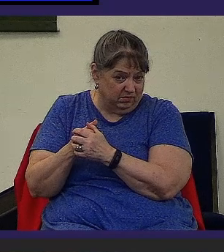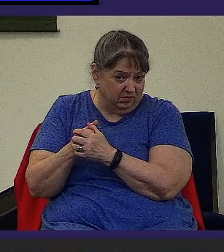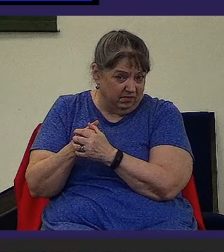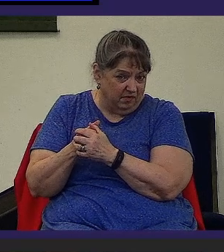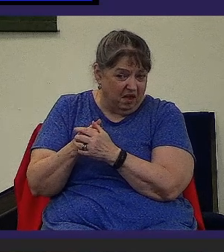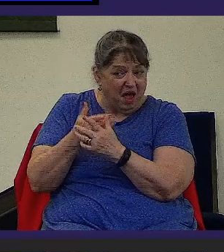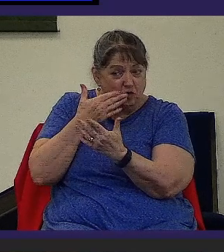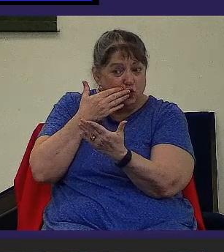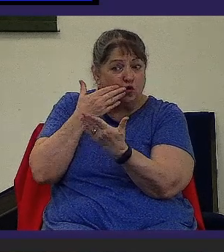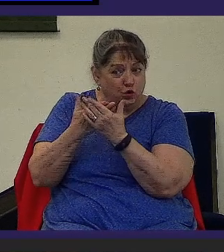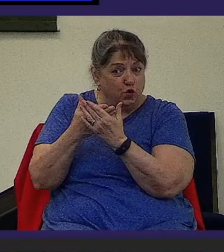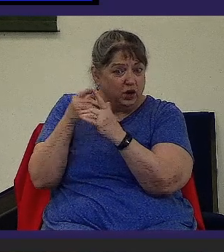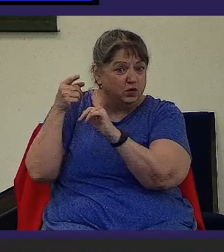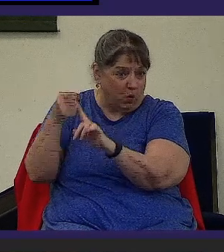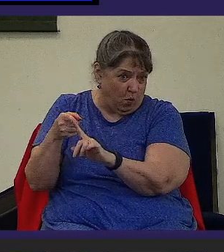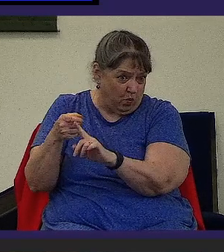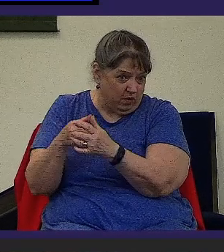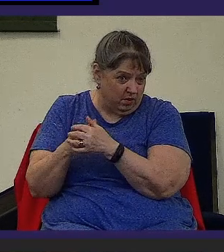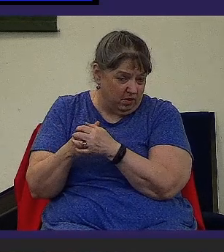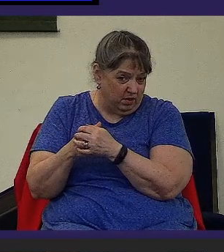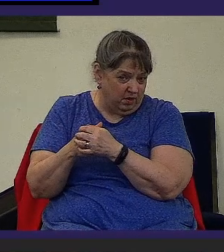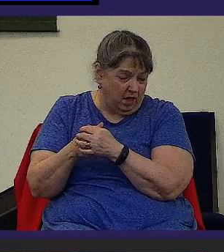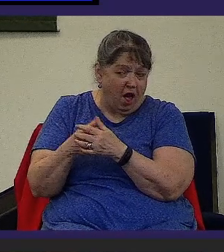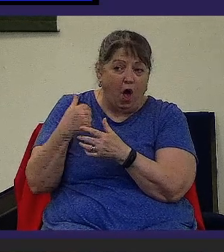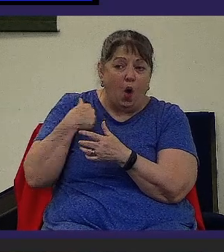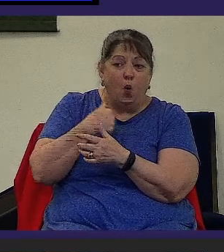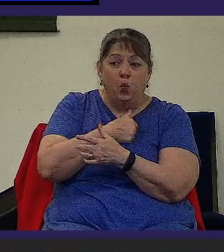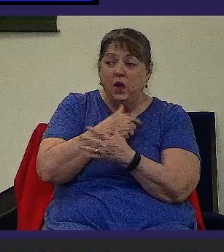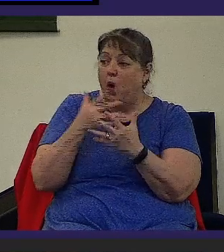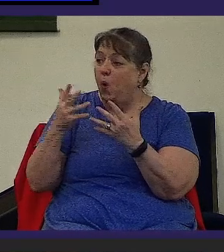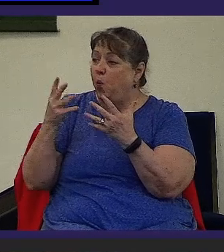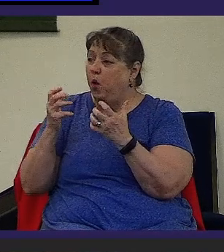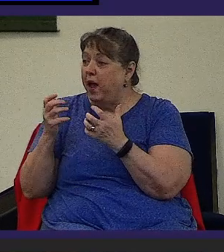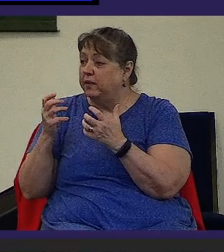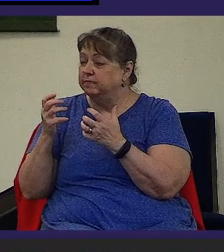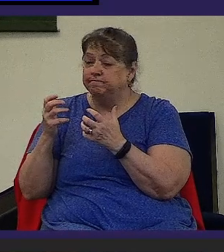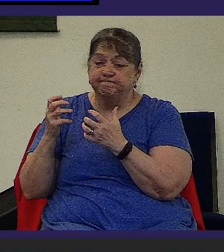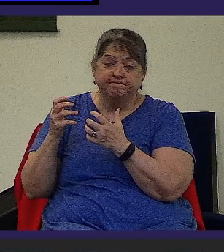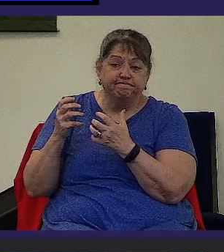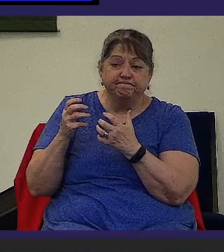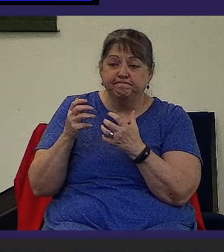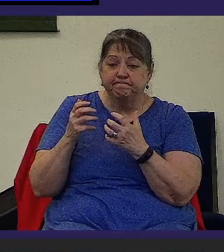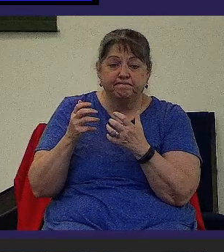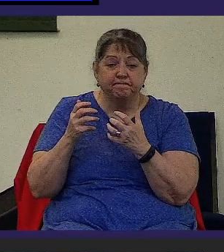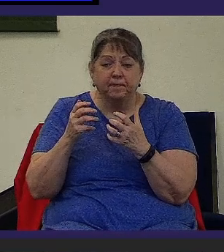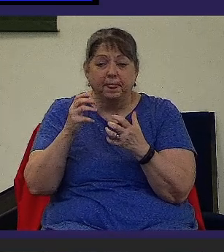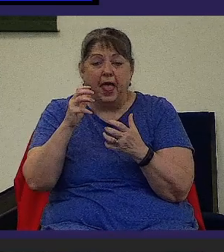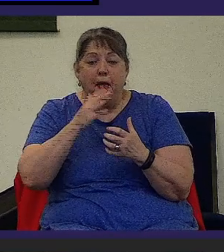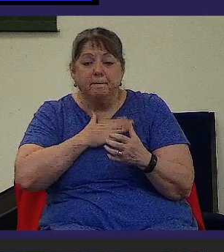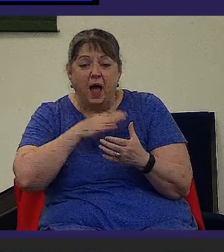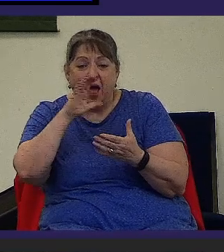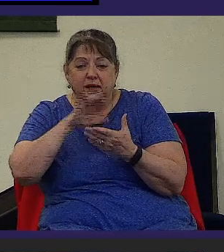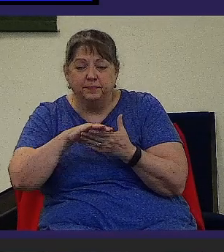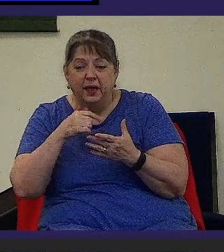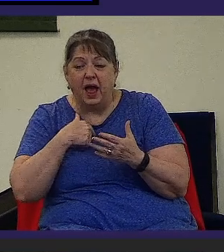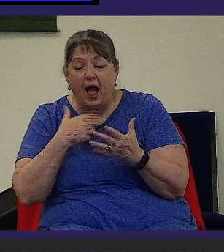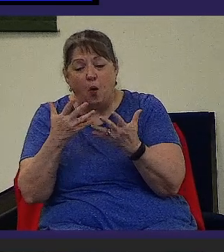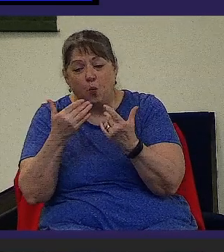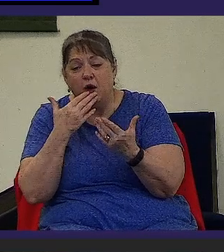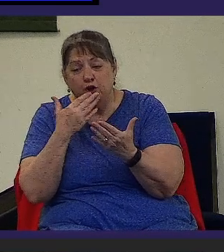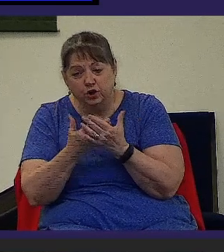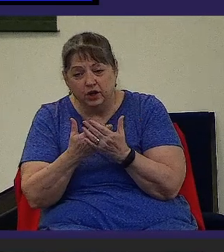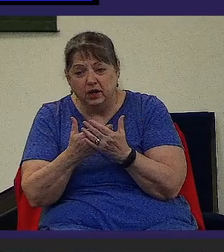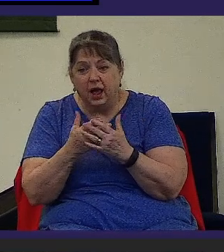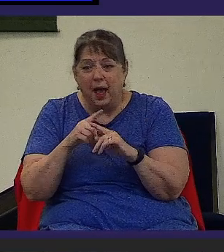right and we want the best for our spouses and we we want we want the best for our family and we want the best for people but um